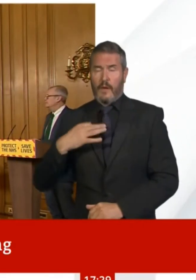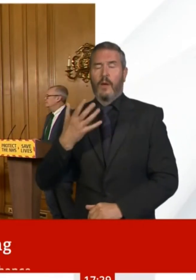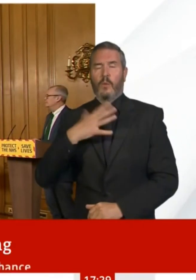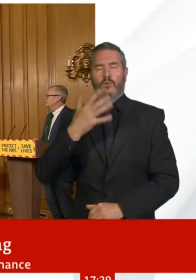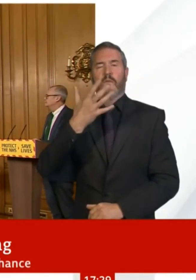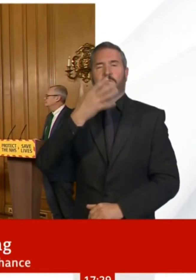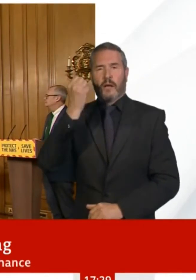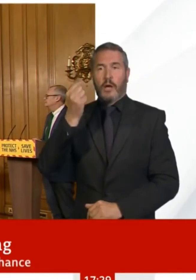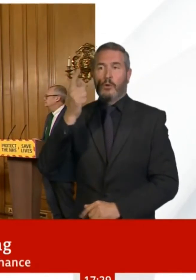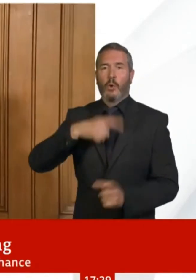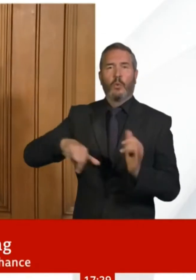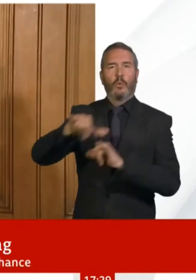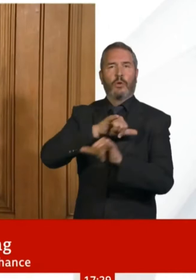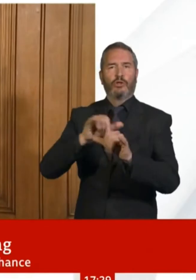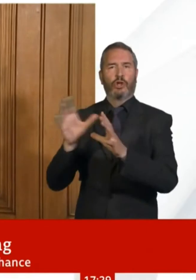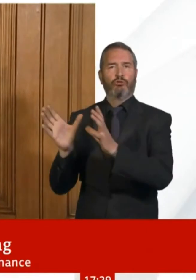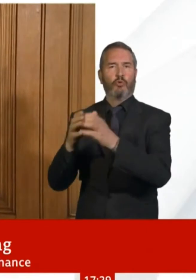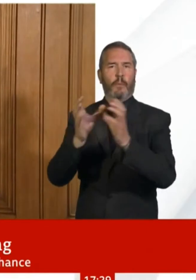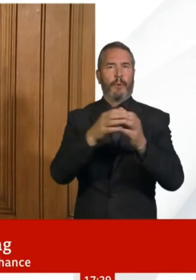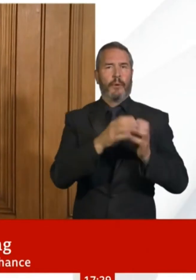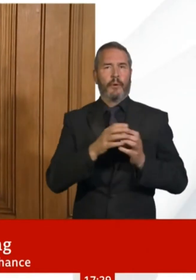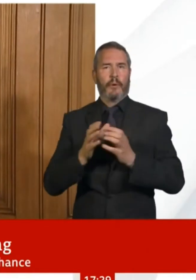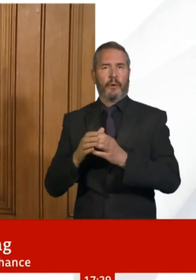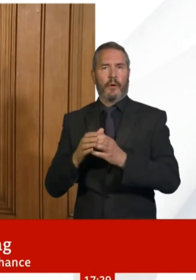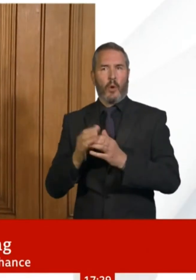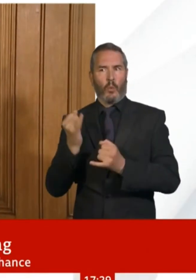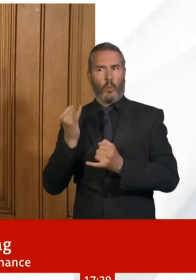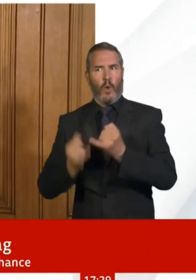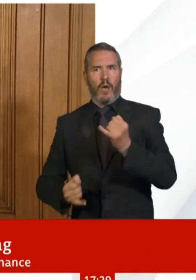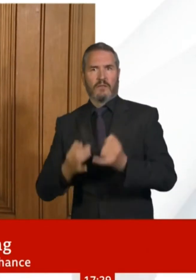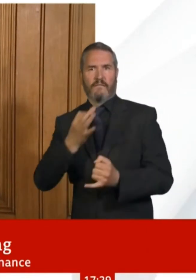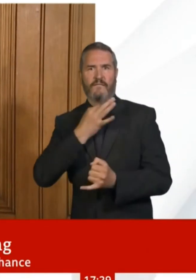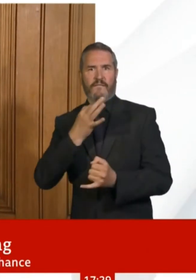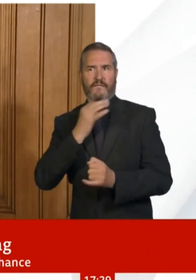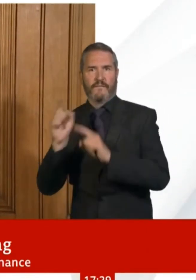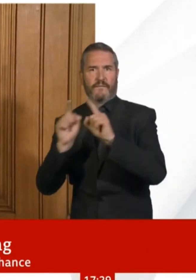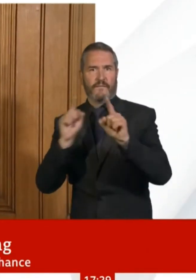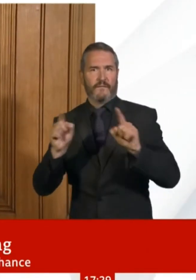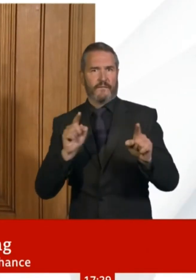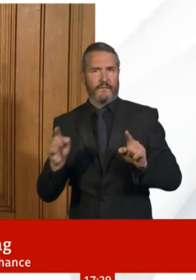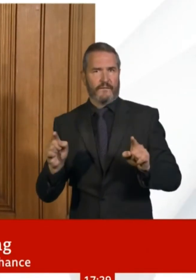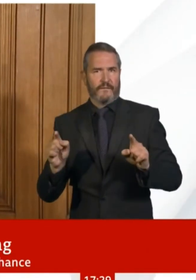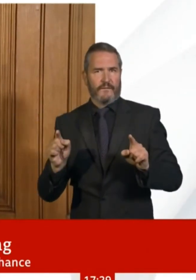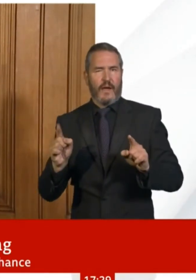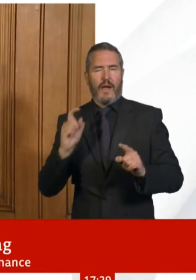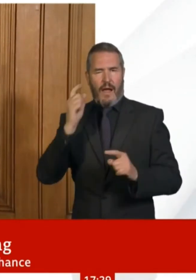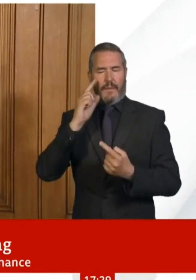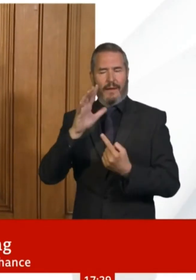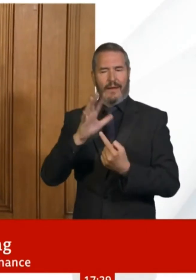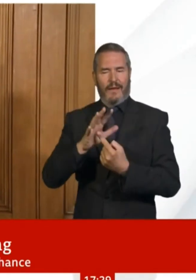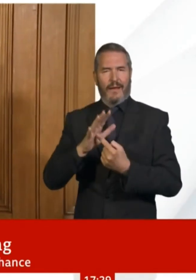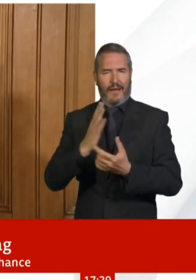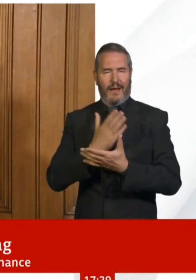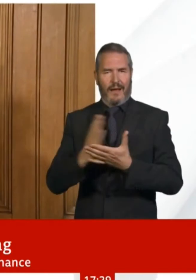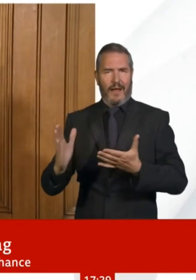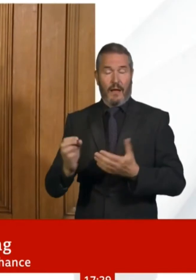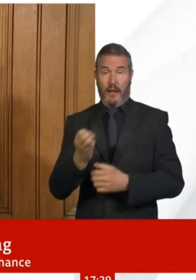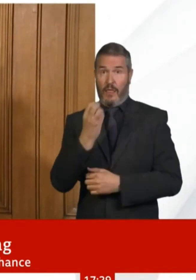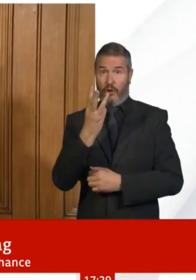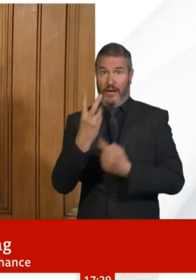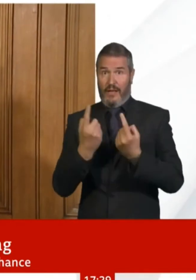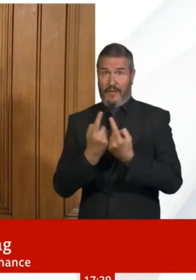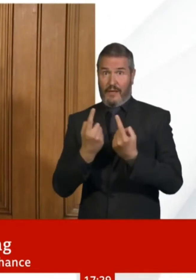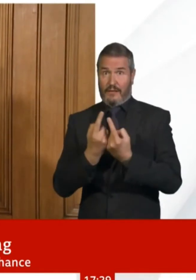groups are most at risk so that we can help to protect them. And obviously, there are three things which are really clear, and